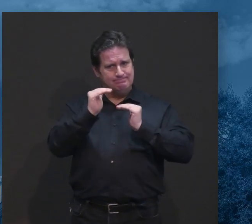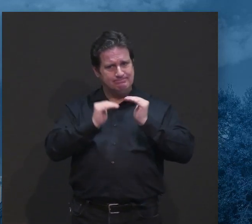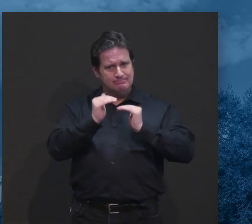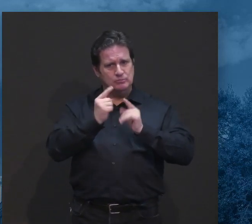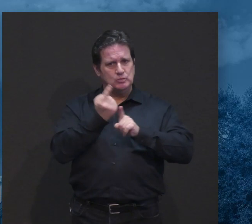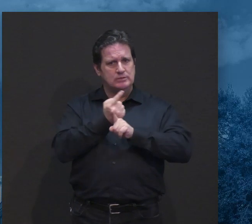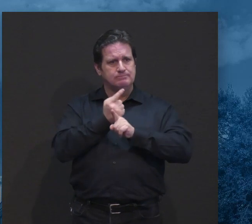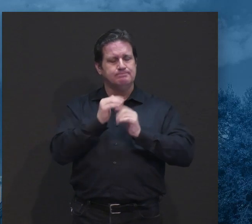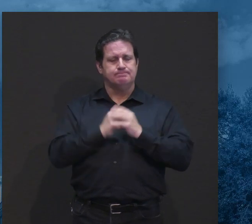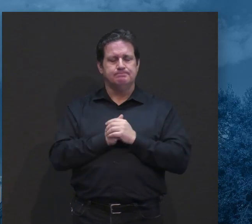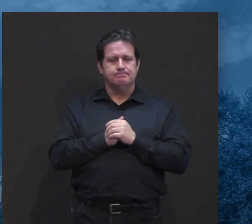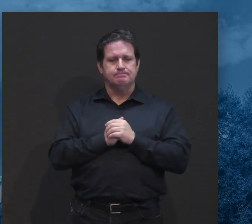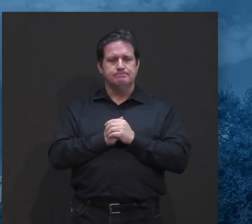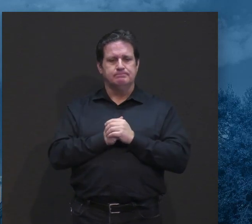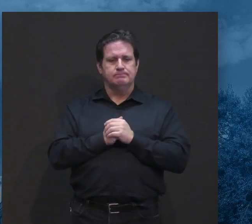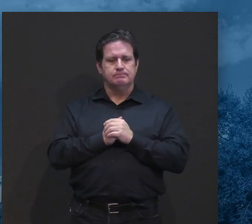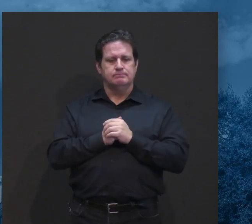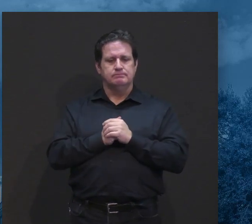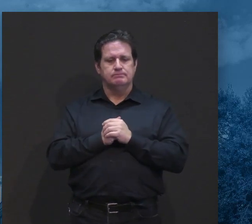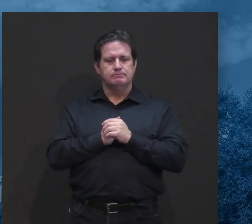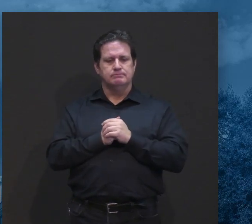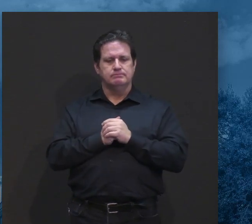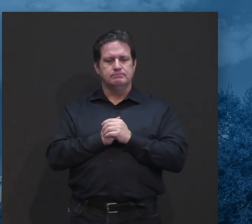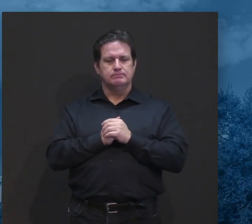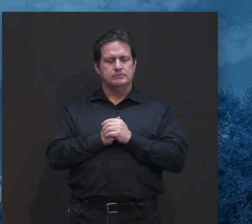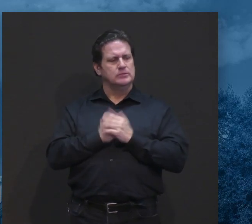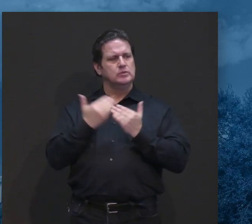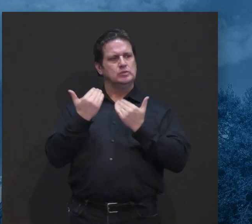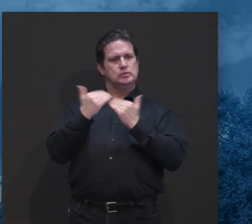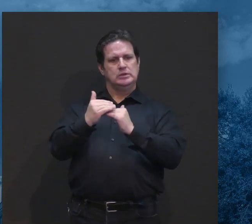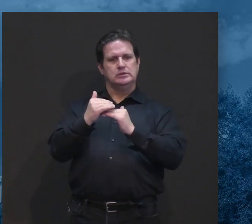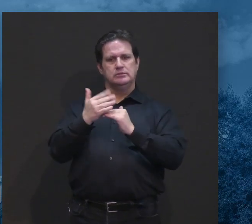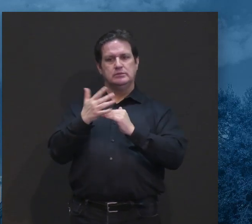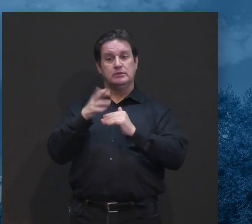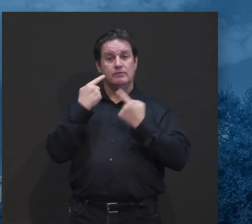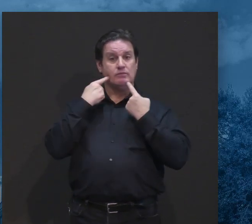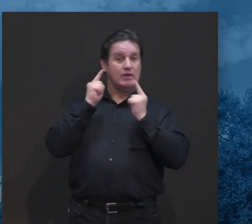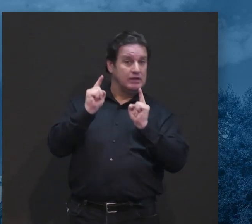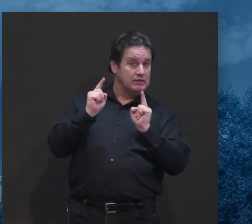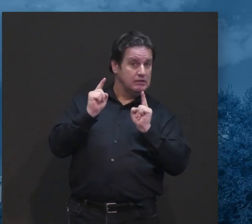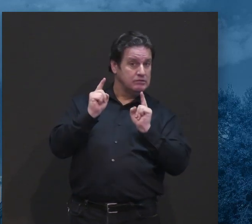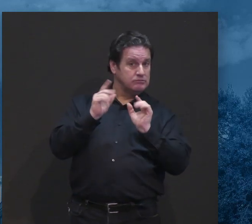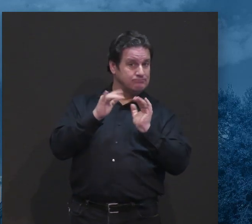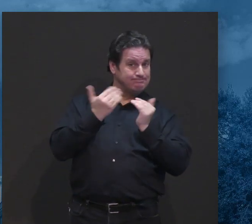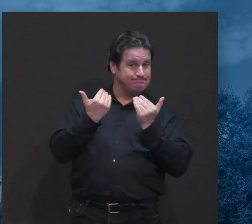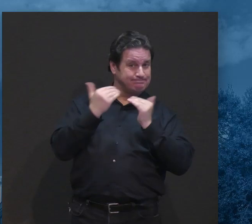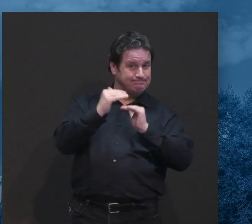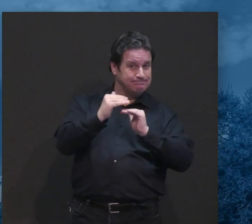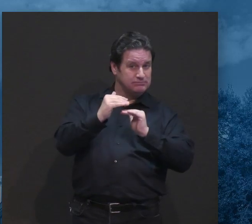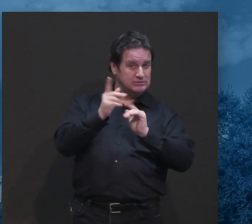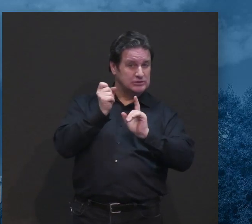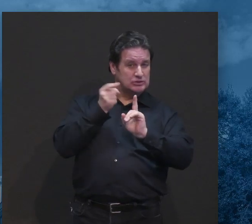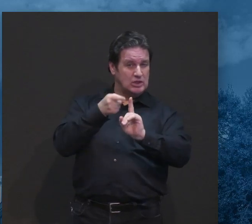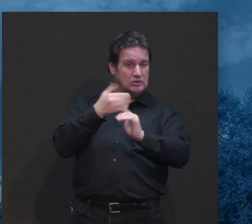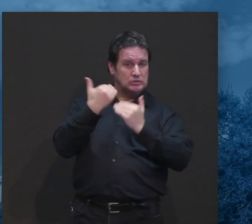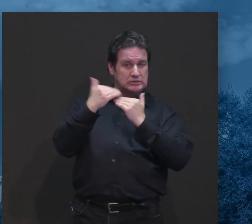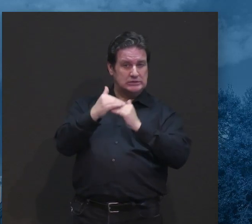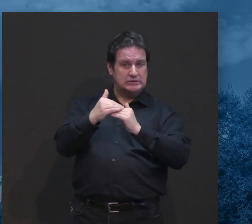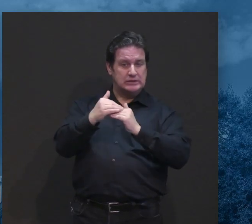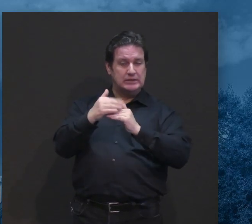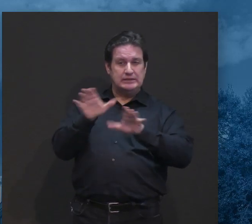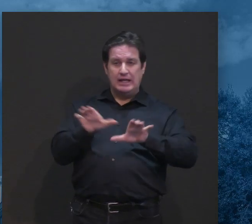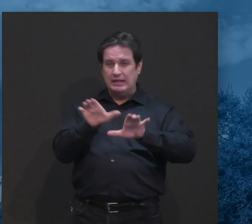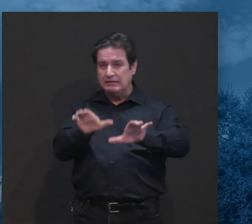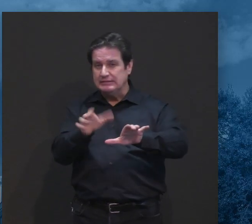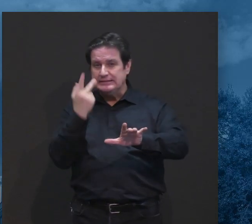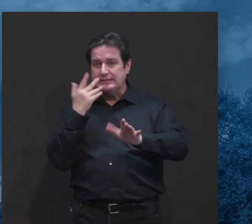balance with respect to restrictions that are going to be effective, targeted restrictions to the activity